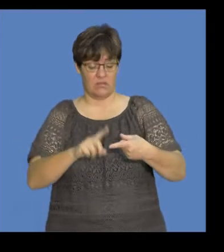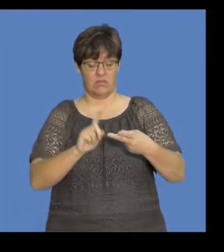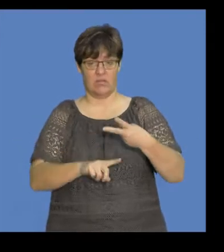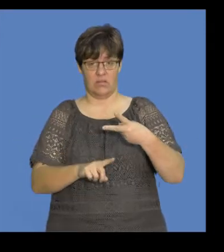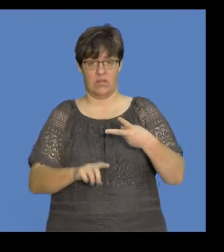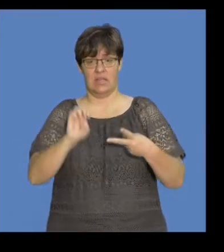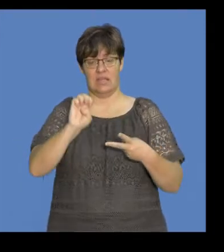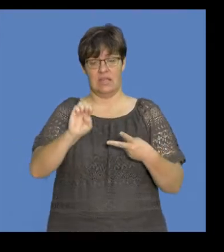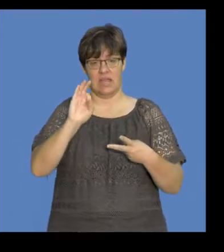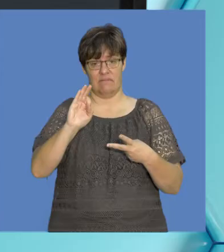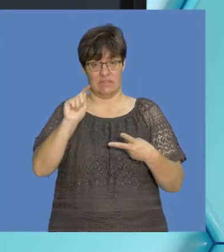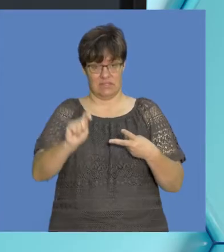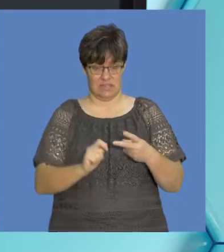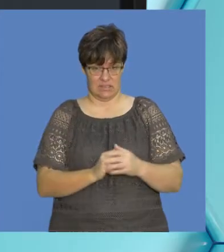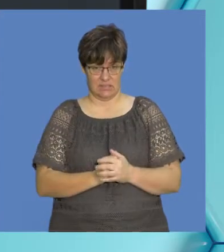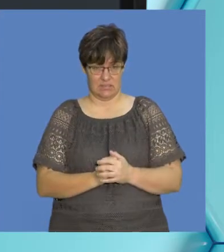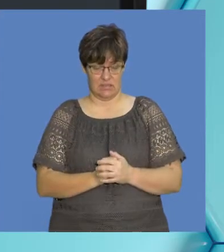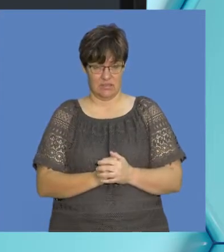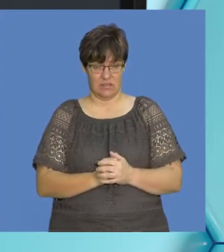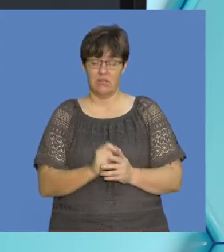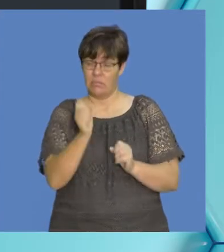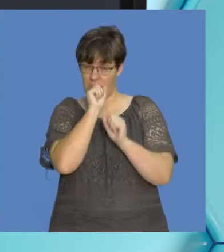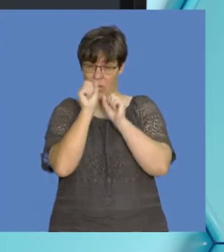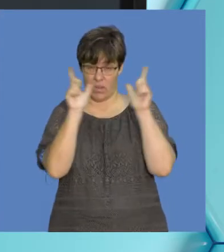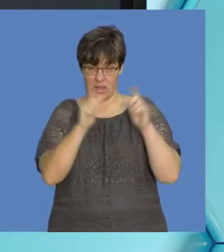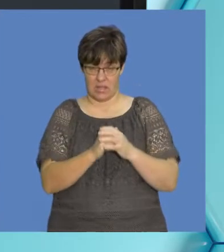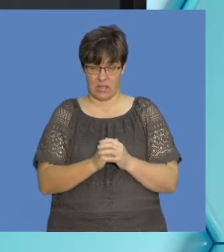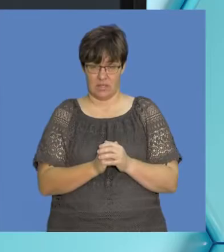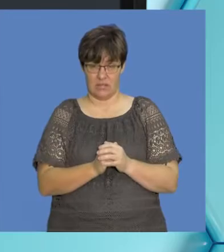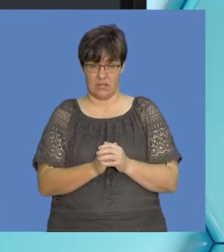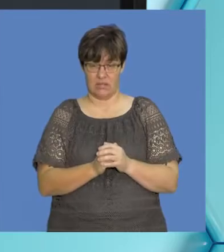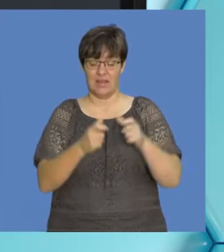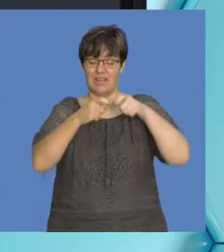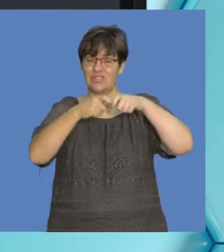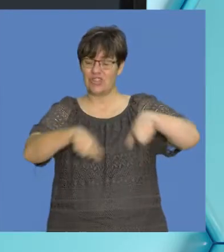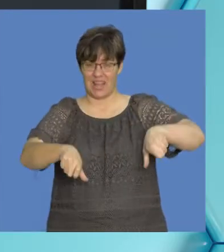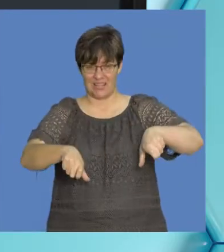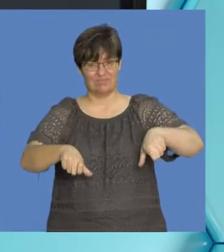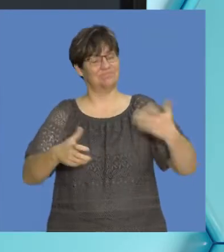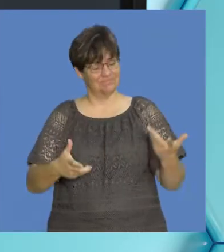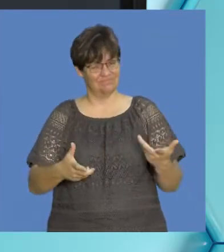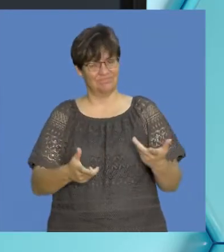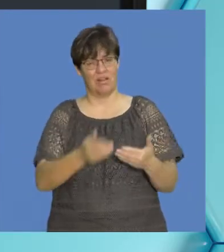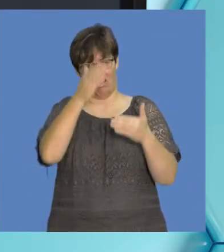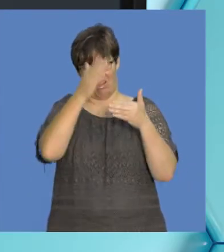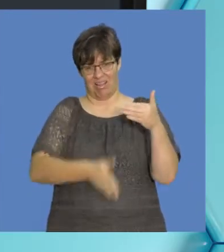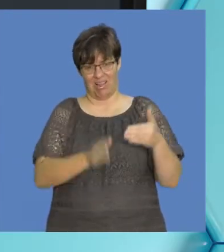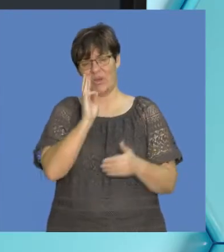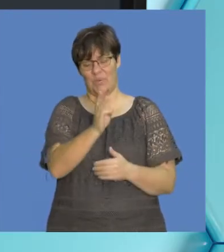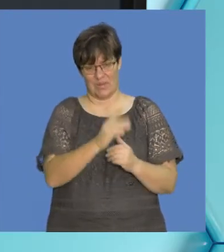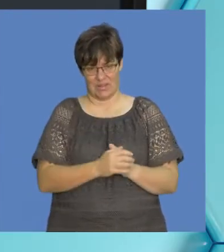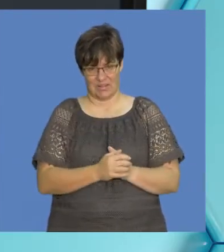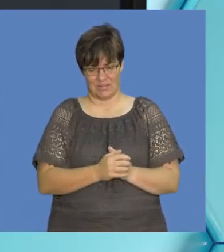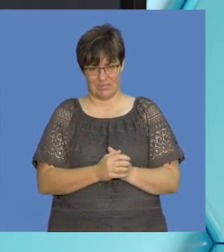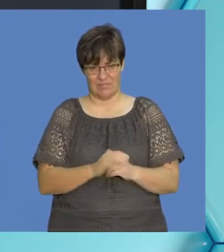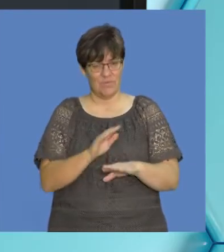by EFT. Now, let's be wary about this. Obviously, checks are coming to an end. The usage